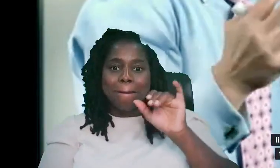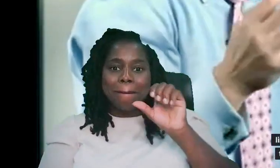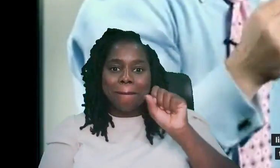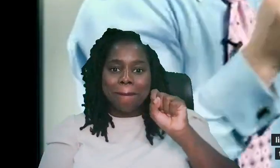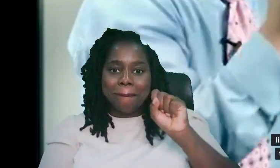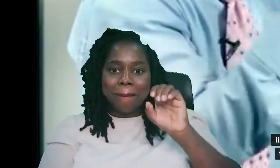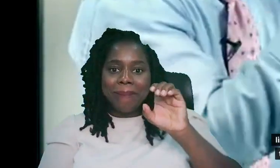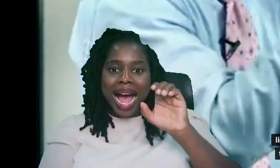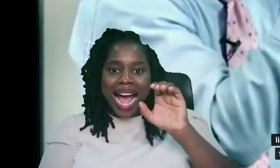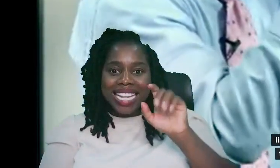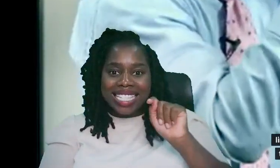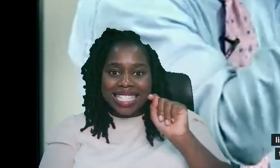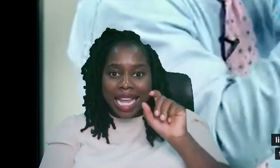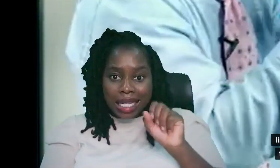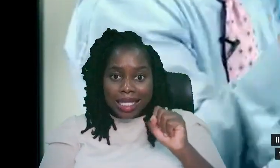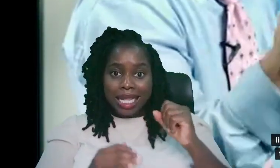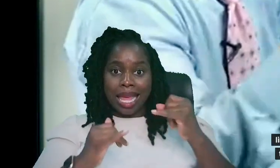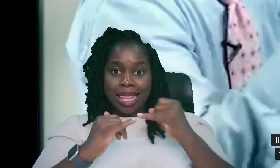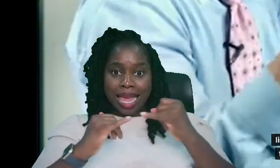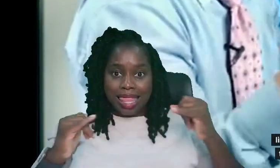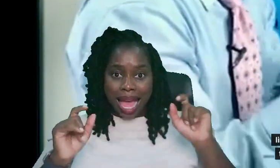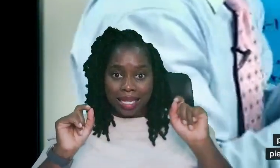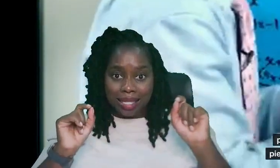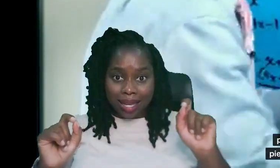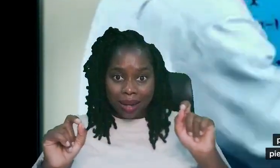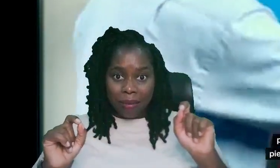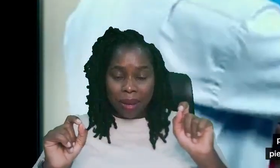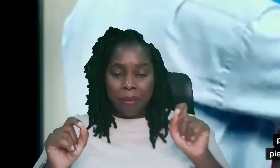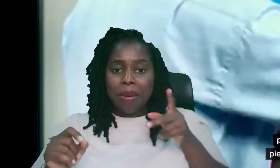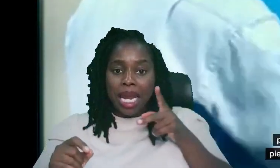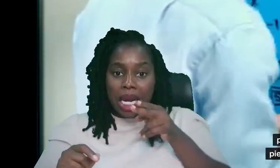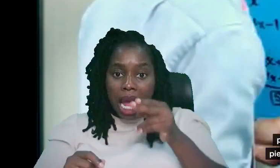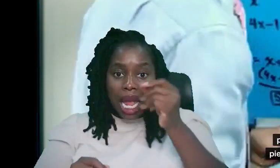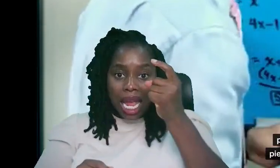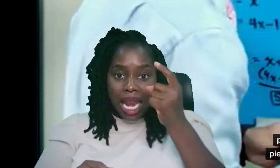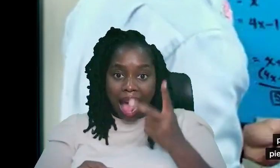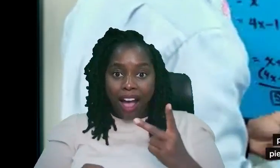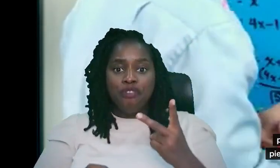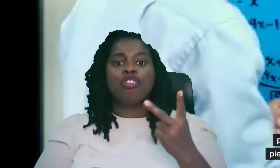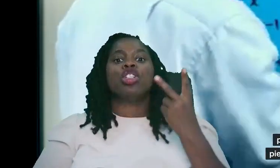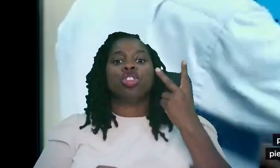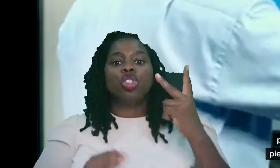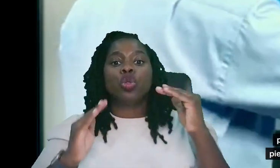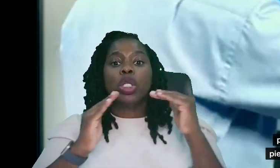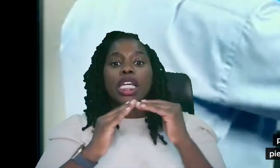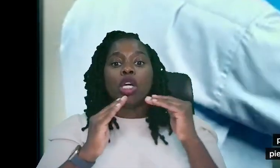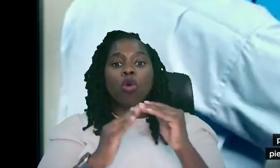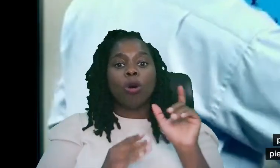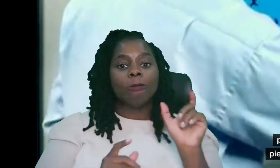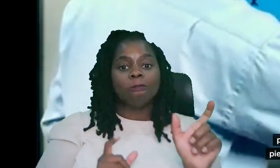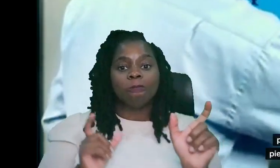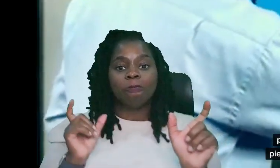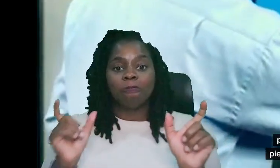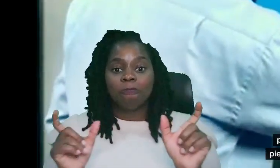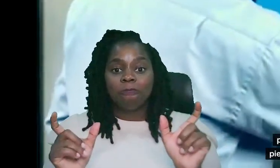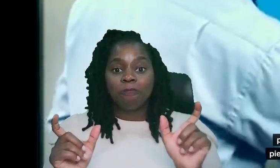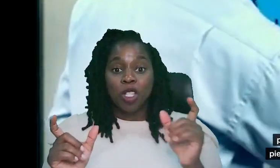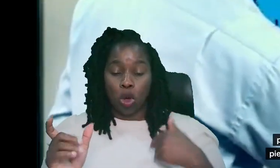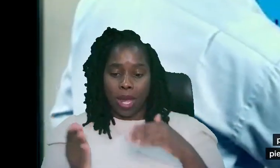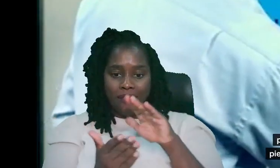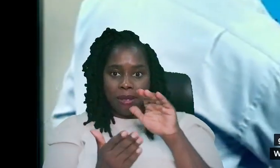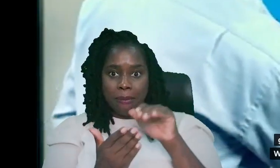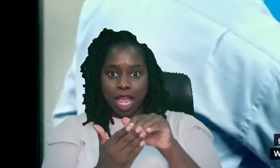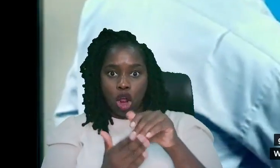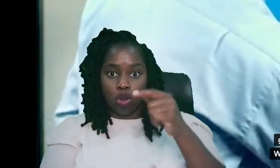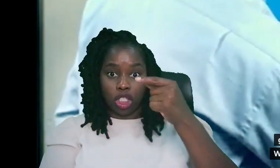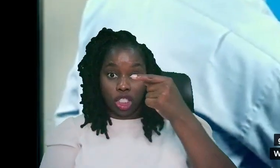A bisector is something that splits something into two pieces. So we have this two congruent pieces. We have this midpoint, G, and